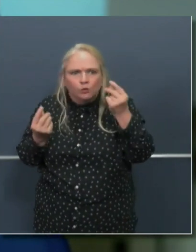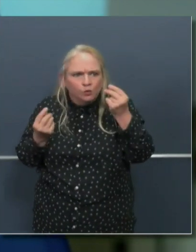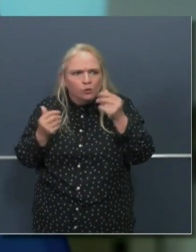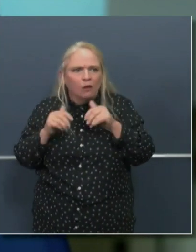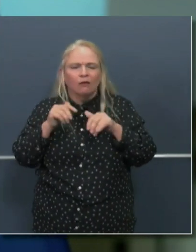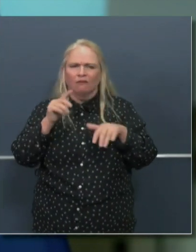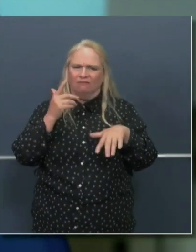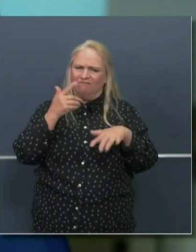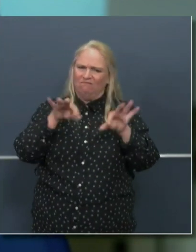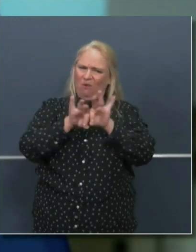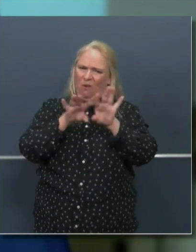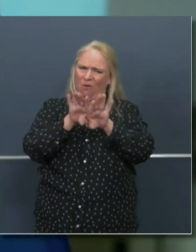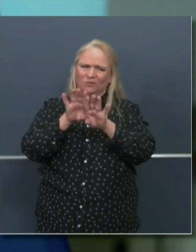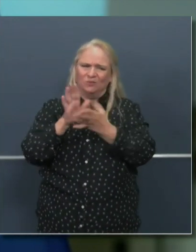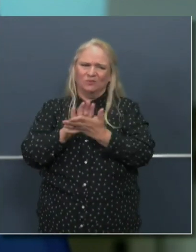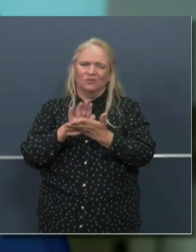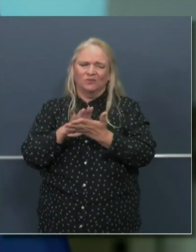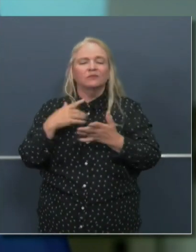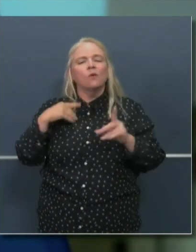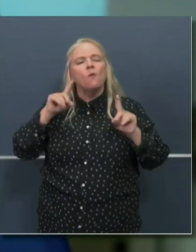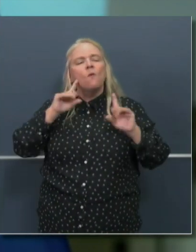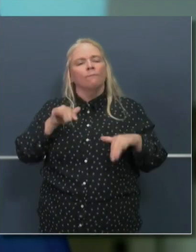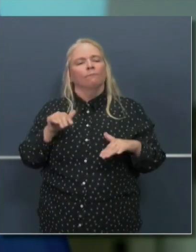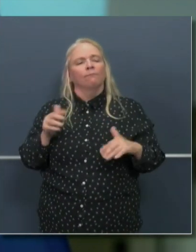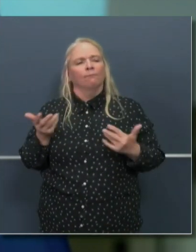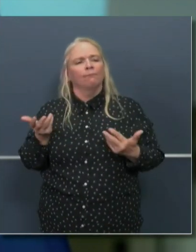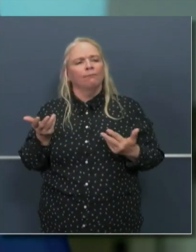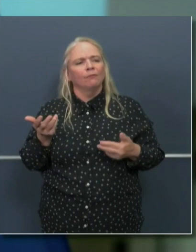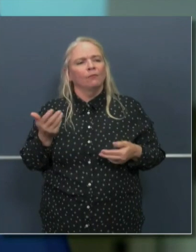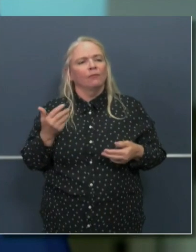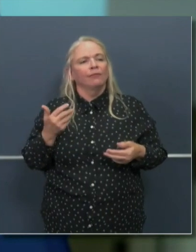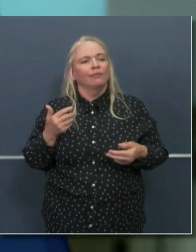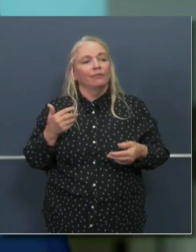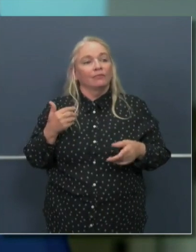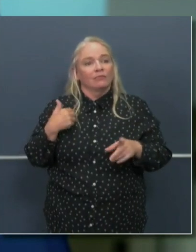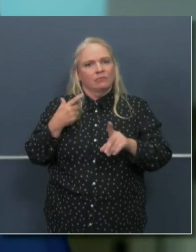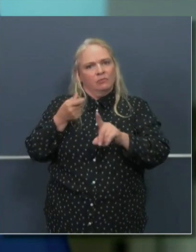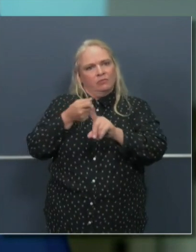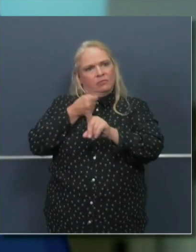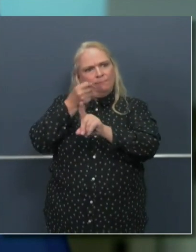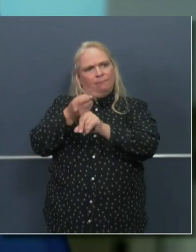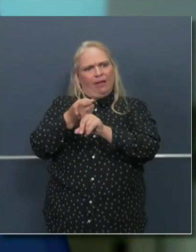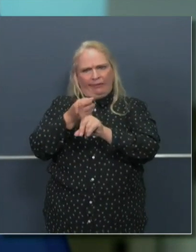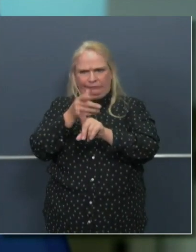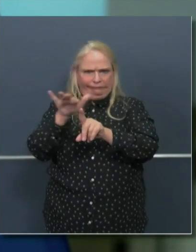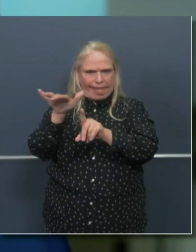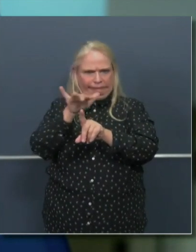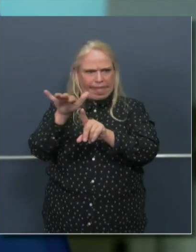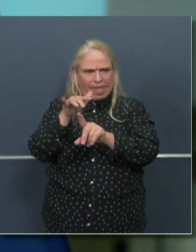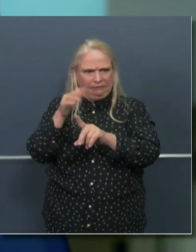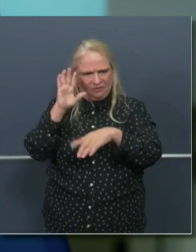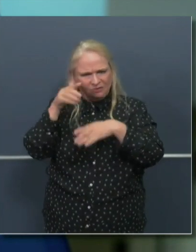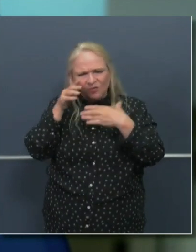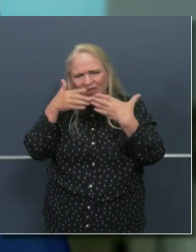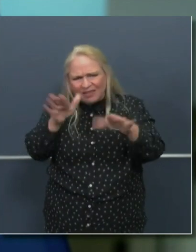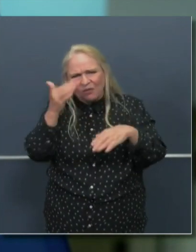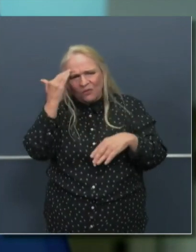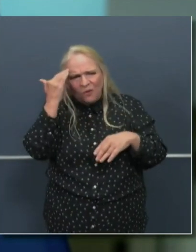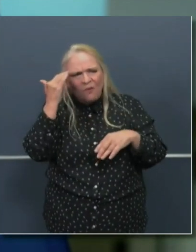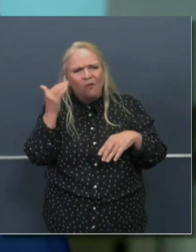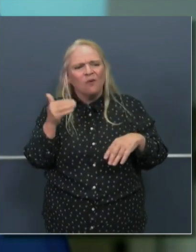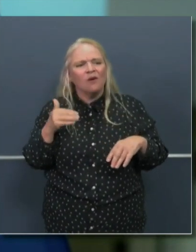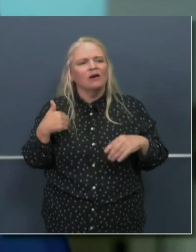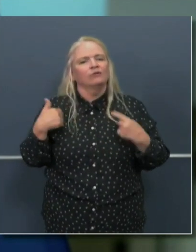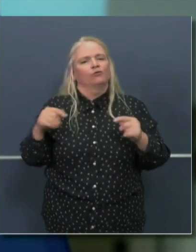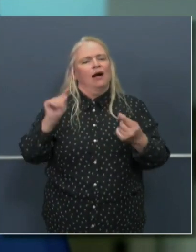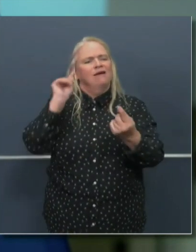hoping that we have real impact in the next few weeks so that we can mitigate these trend lines and not